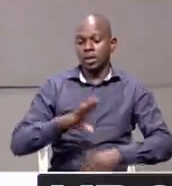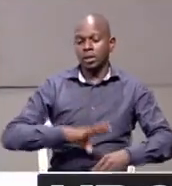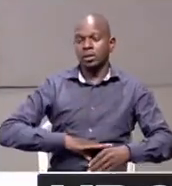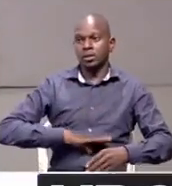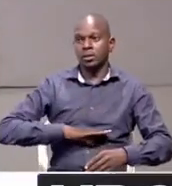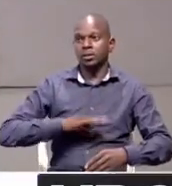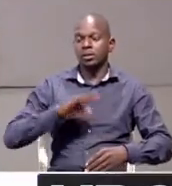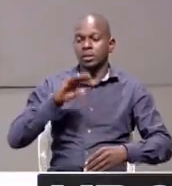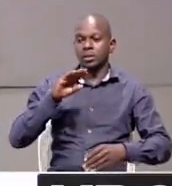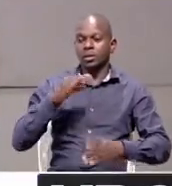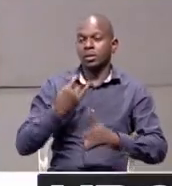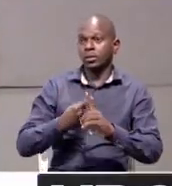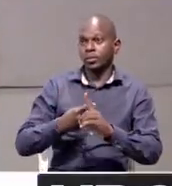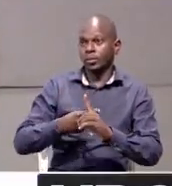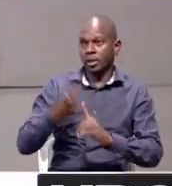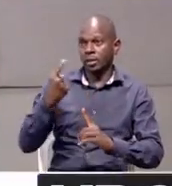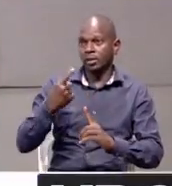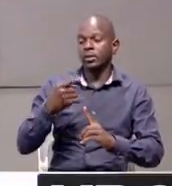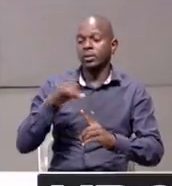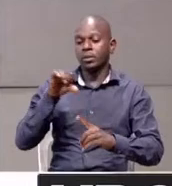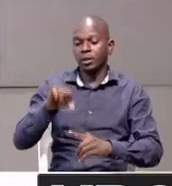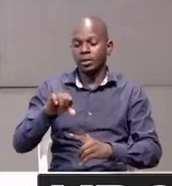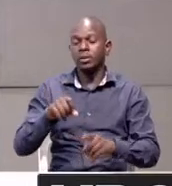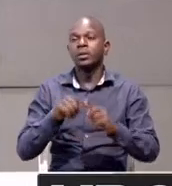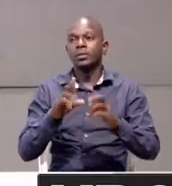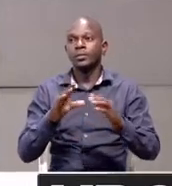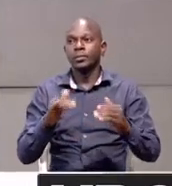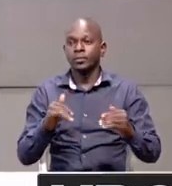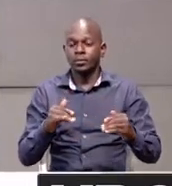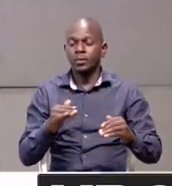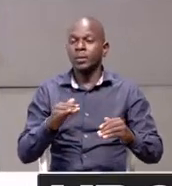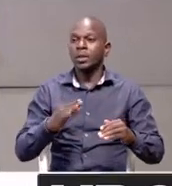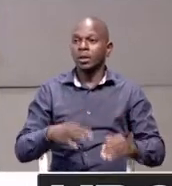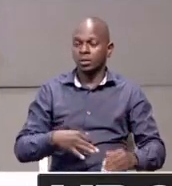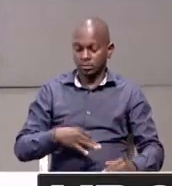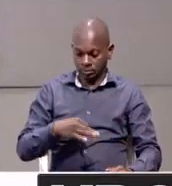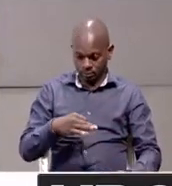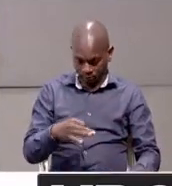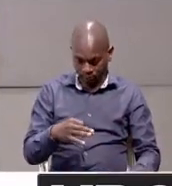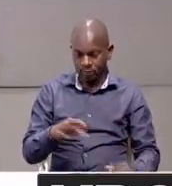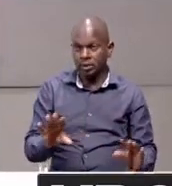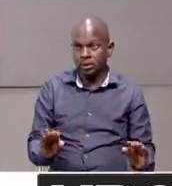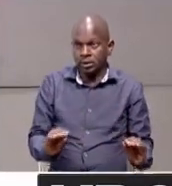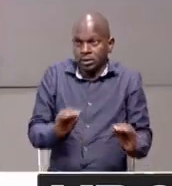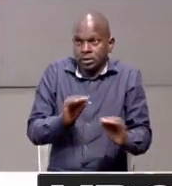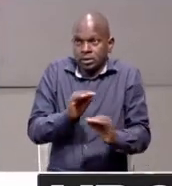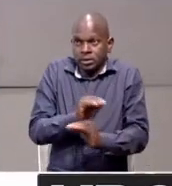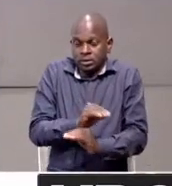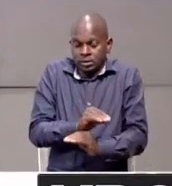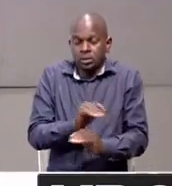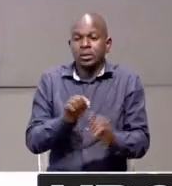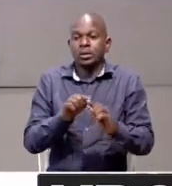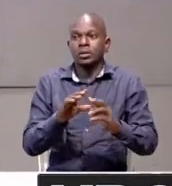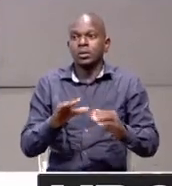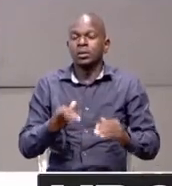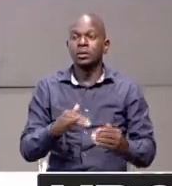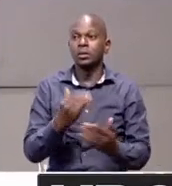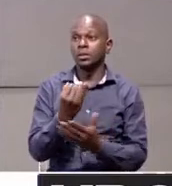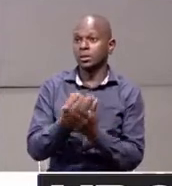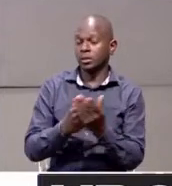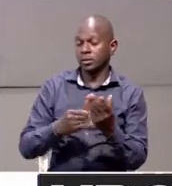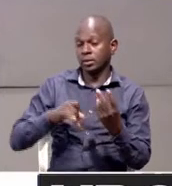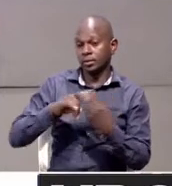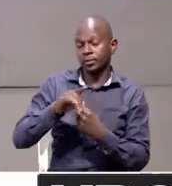9 months, individuals on suppressive therapy, pregnant women, recent organ transplant recipients, and those with AIDS,